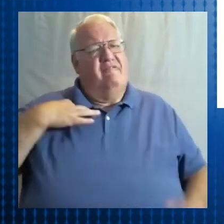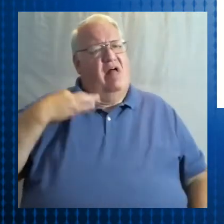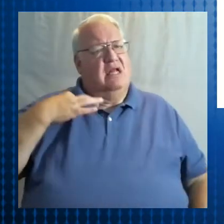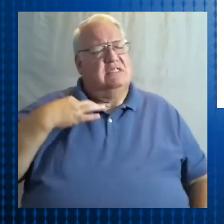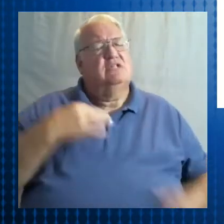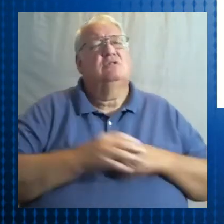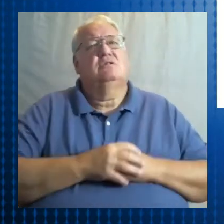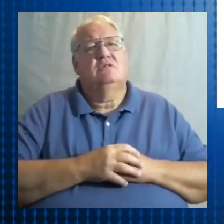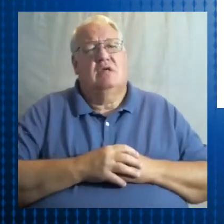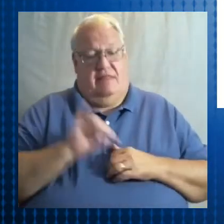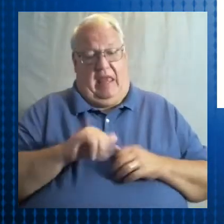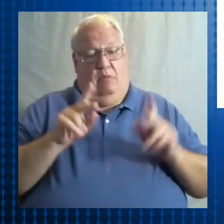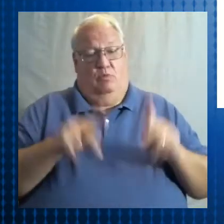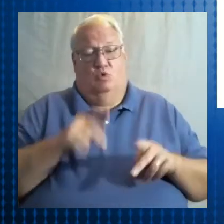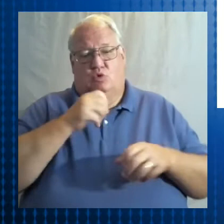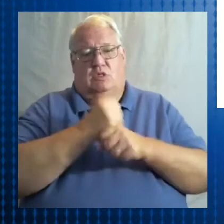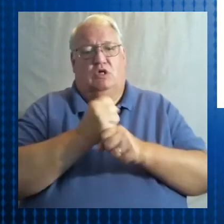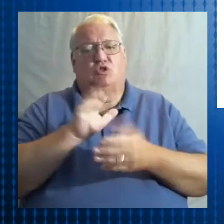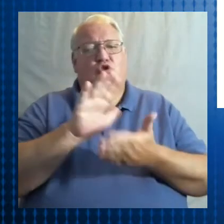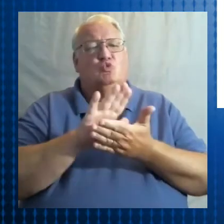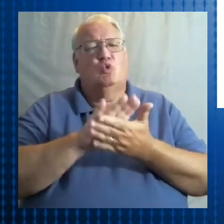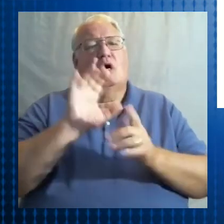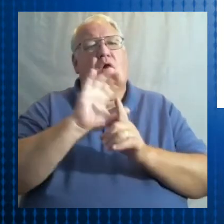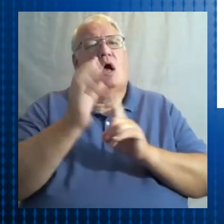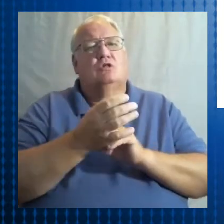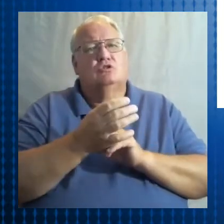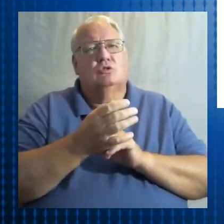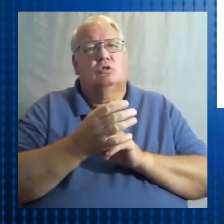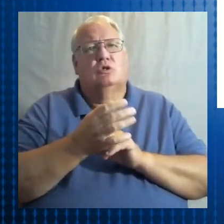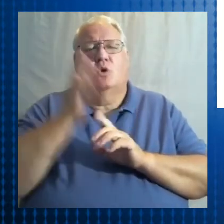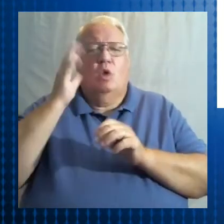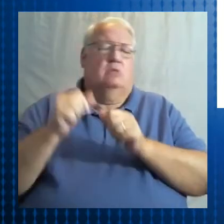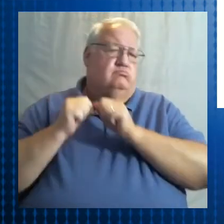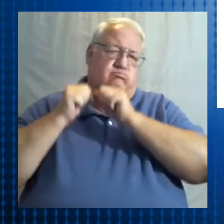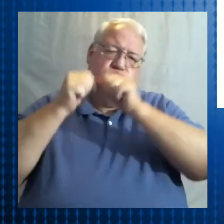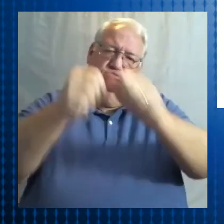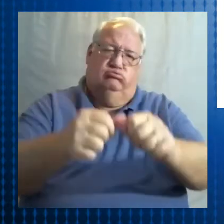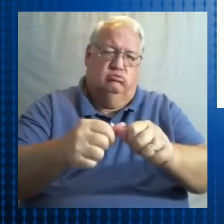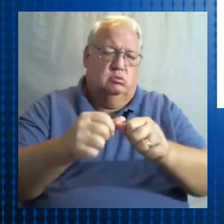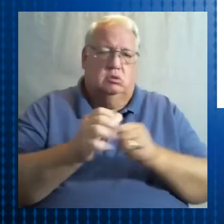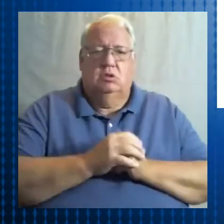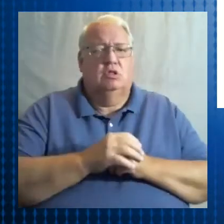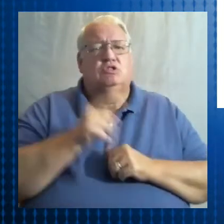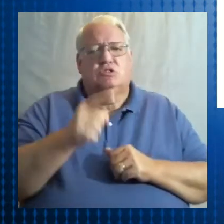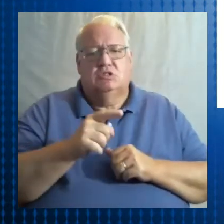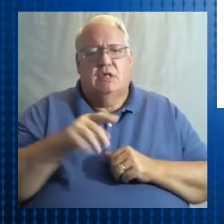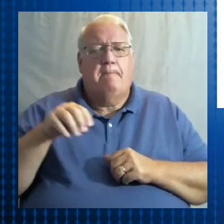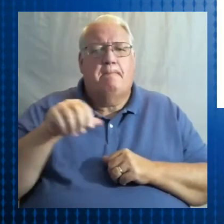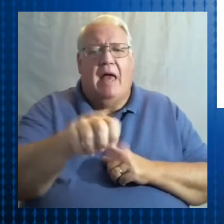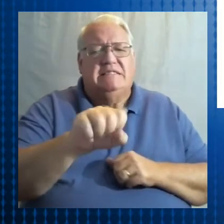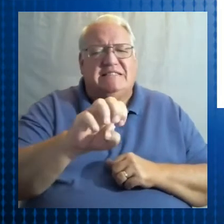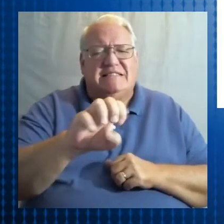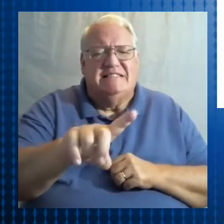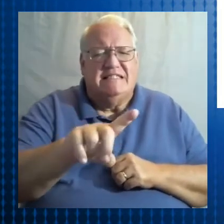This honoree has created a school culture that will long surpass her, as she has planted seeds that